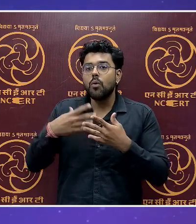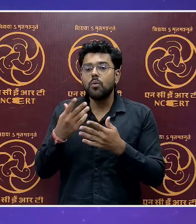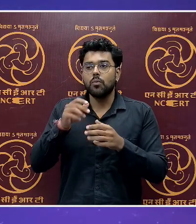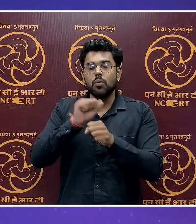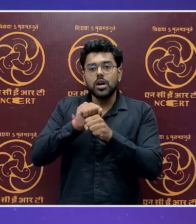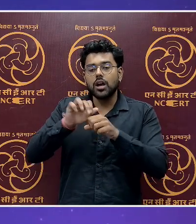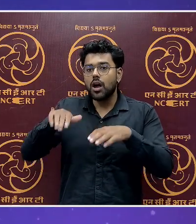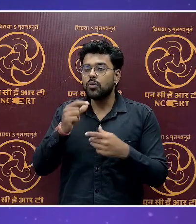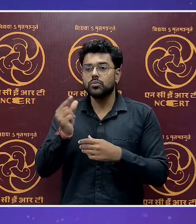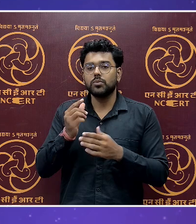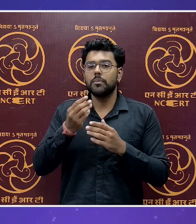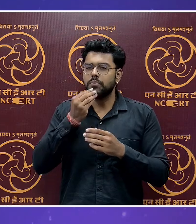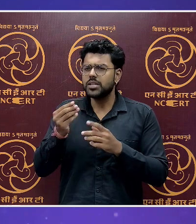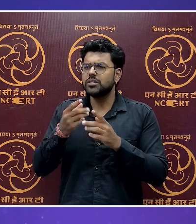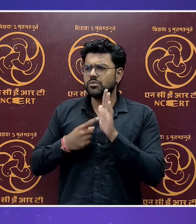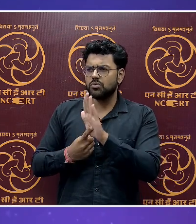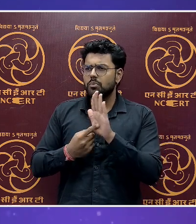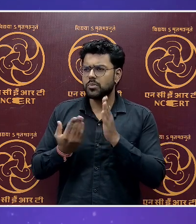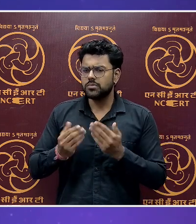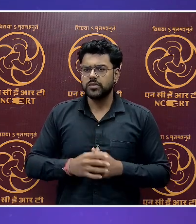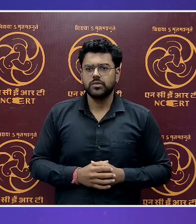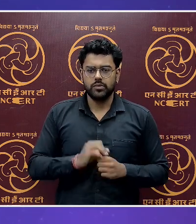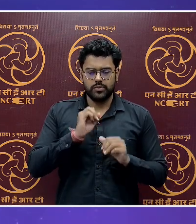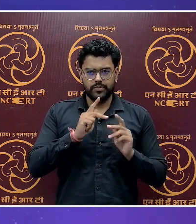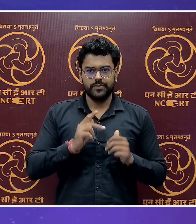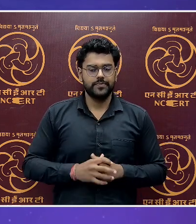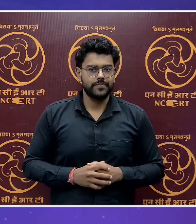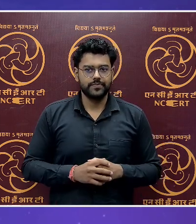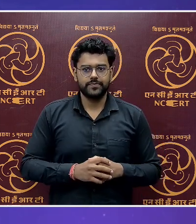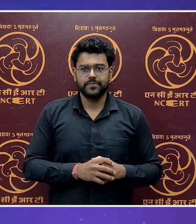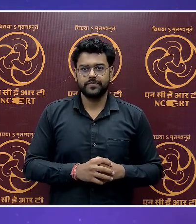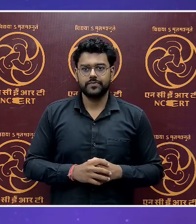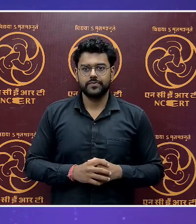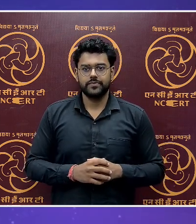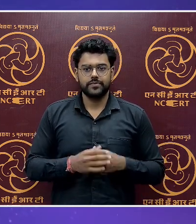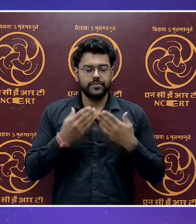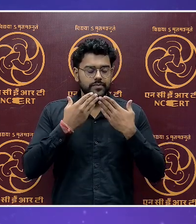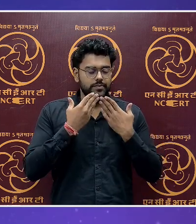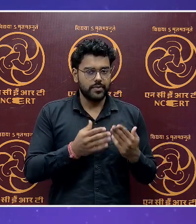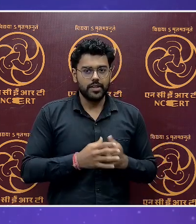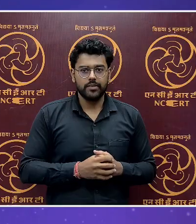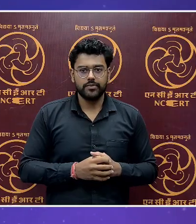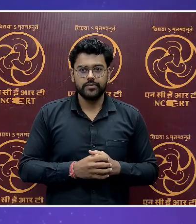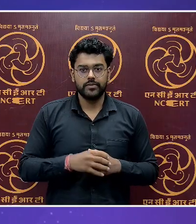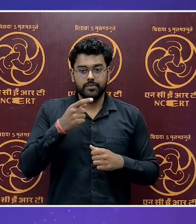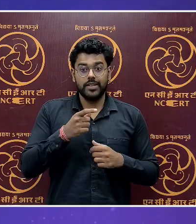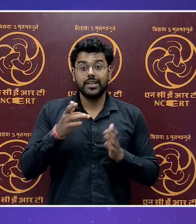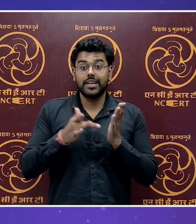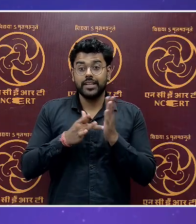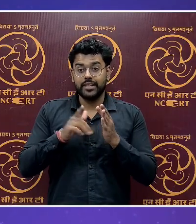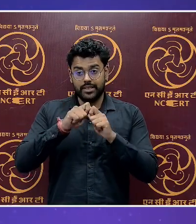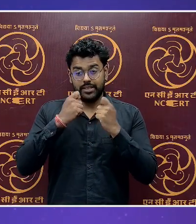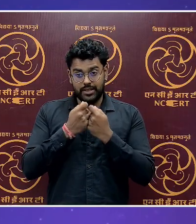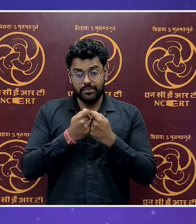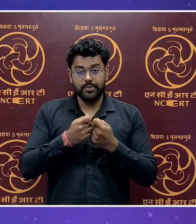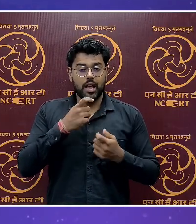functions. So, can we have a demonstration of this app? Sure. Thank you, Ranjeet, ma'am. please. Yeah. So, I will ask to my technical team. They will